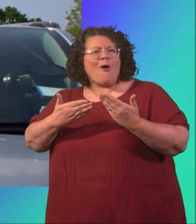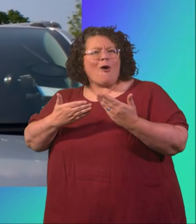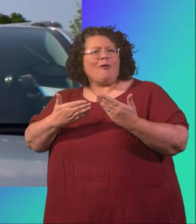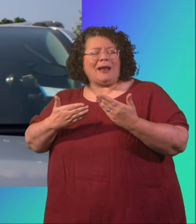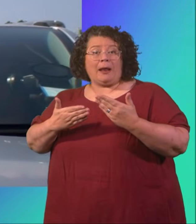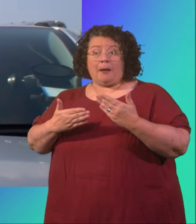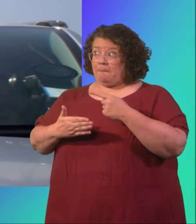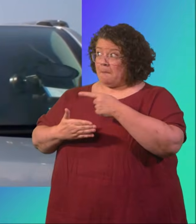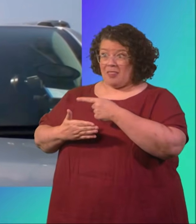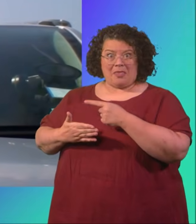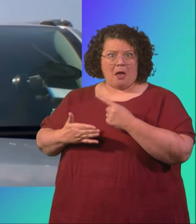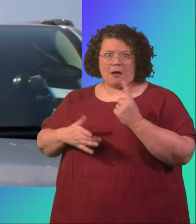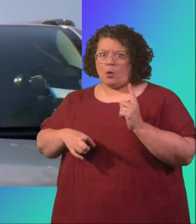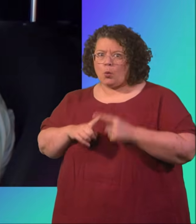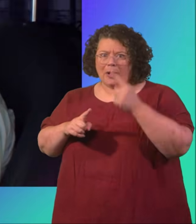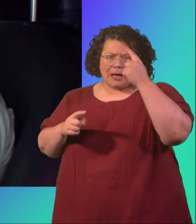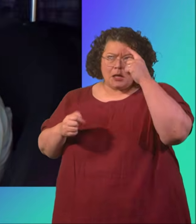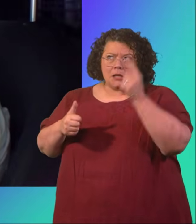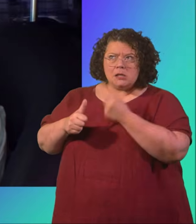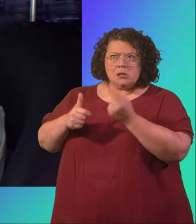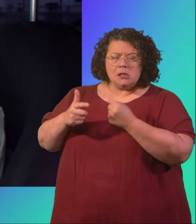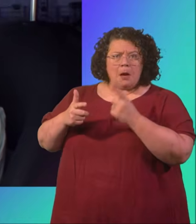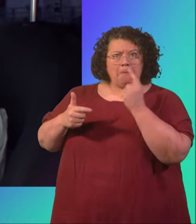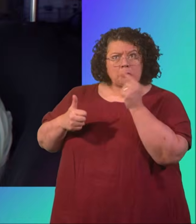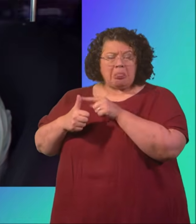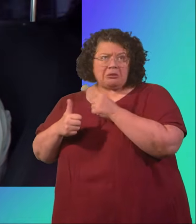know you're going to be the first on the scene of an accident.